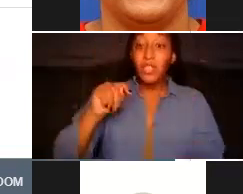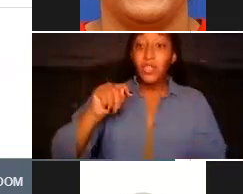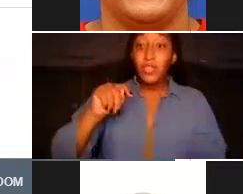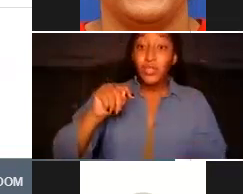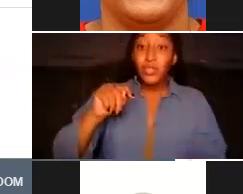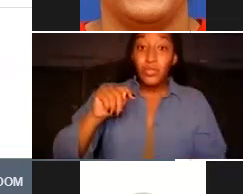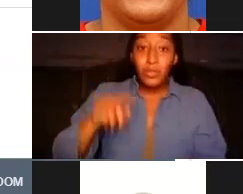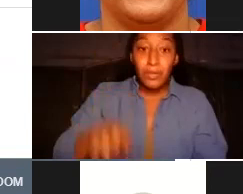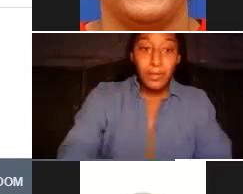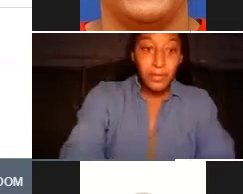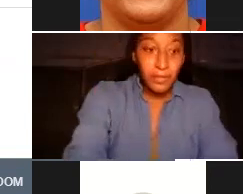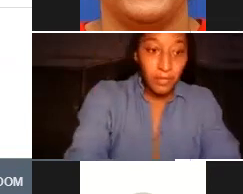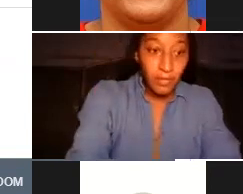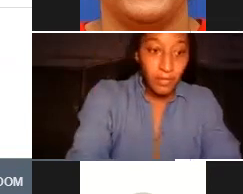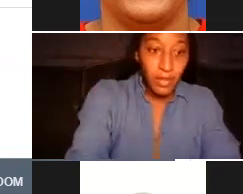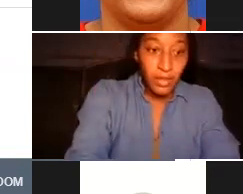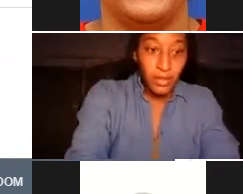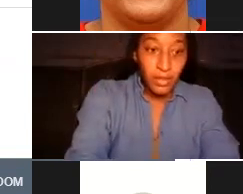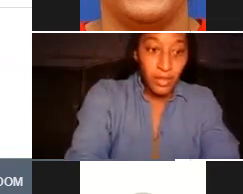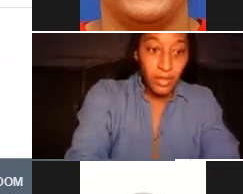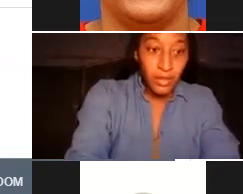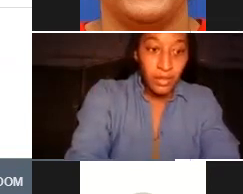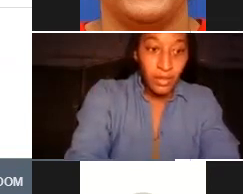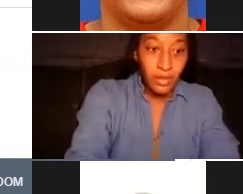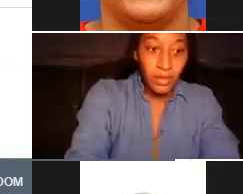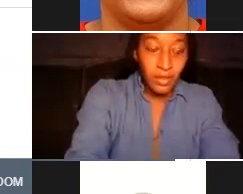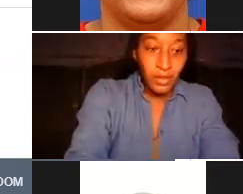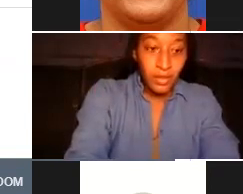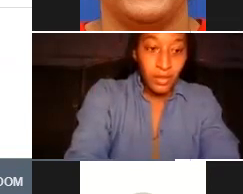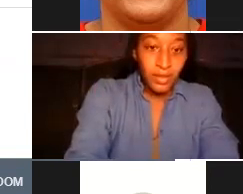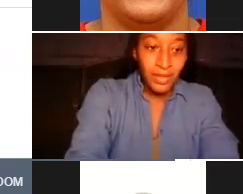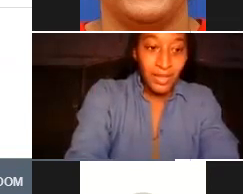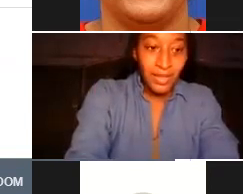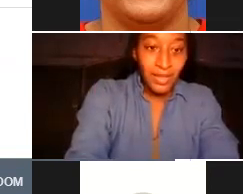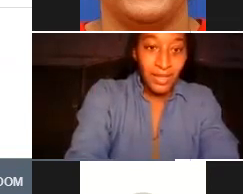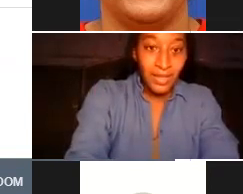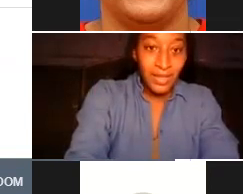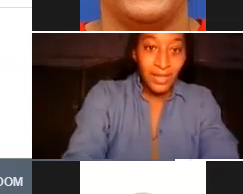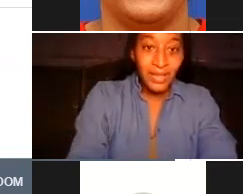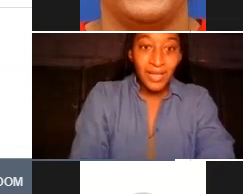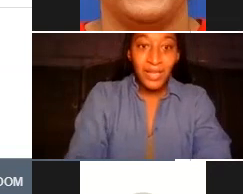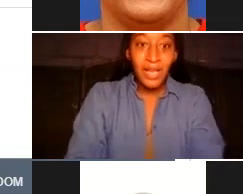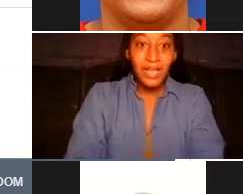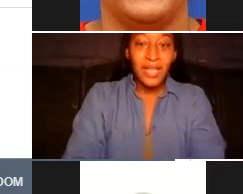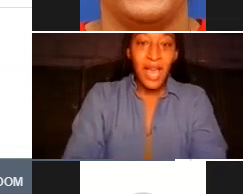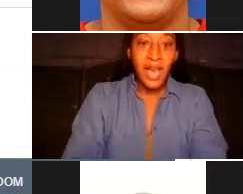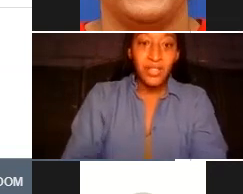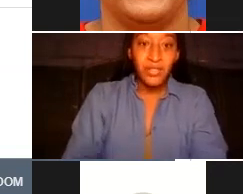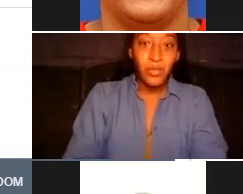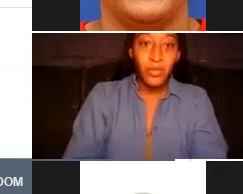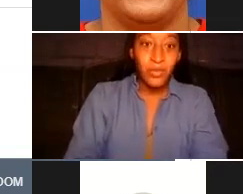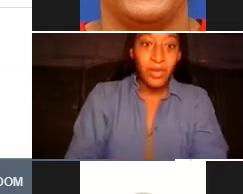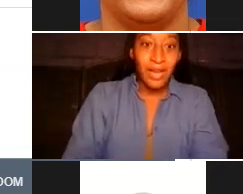which, oh, I do apologize. My internet connection is bouncing a little bit here. So yeah,